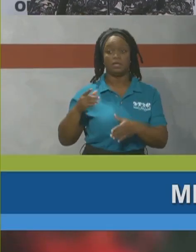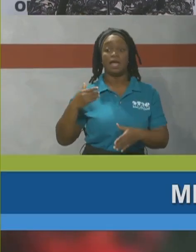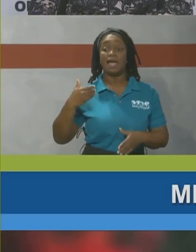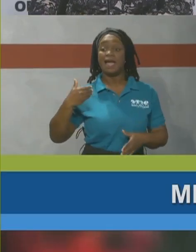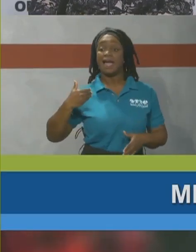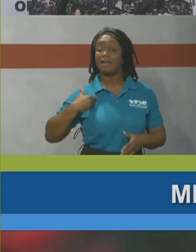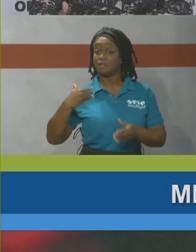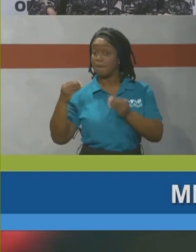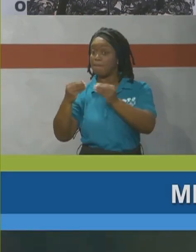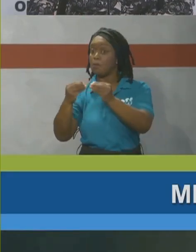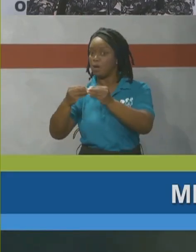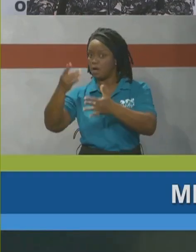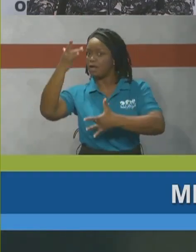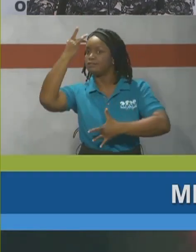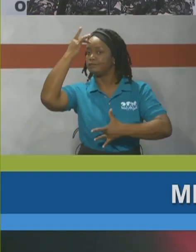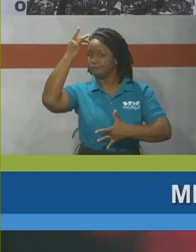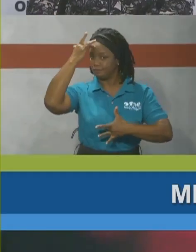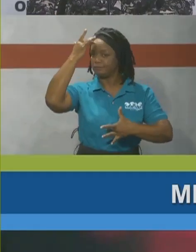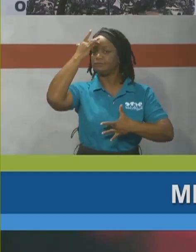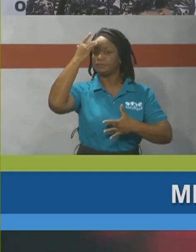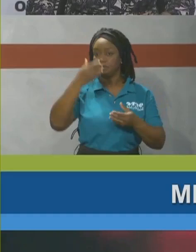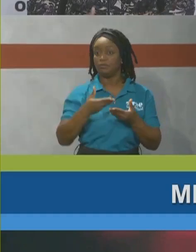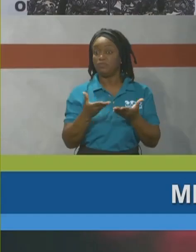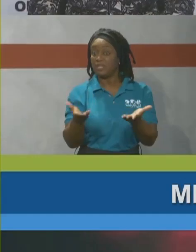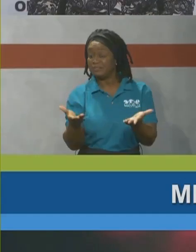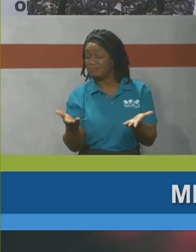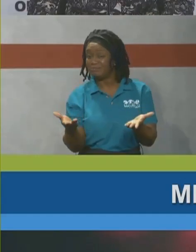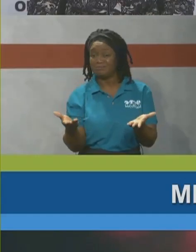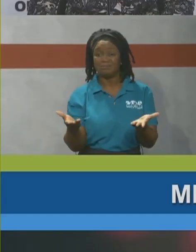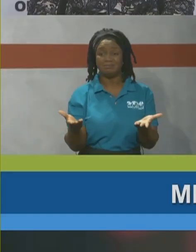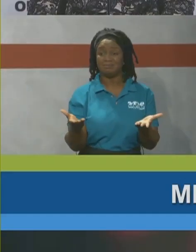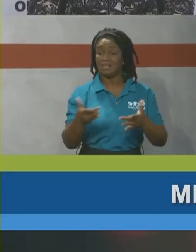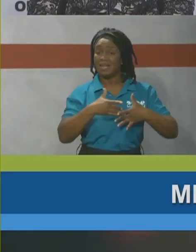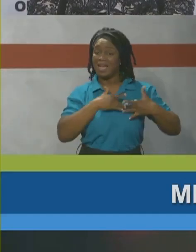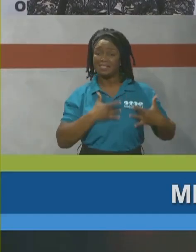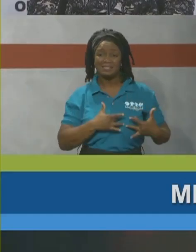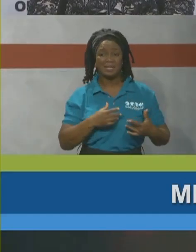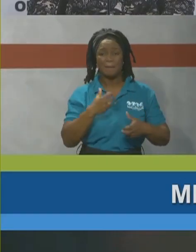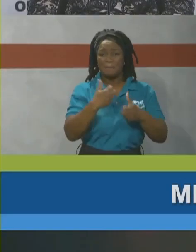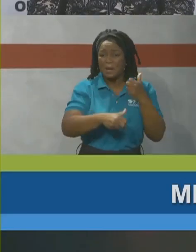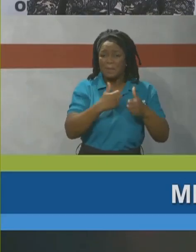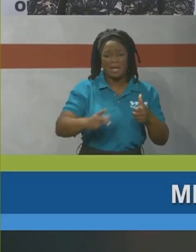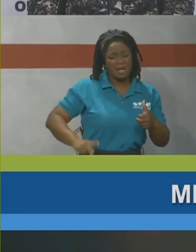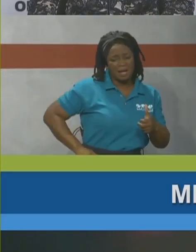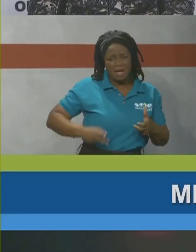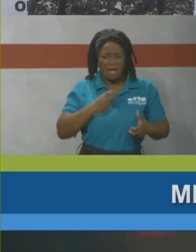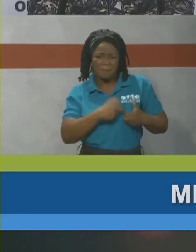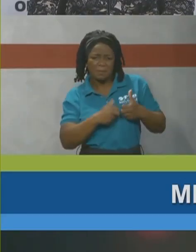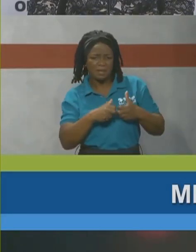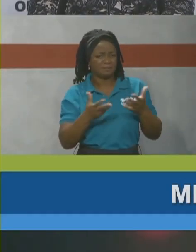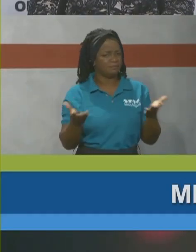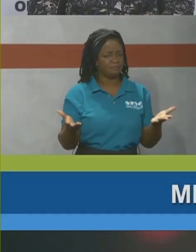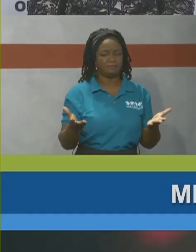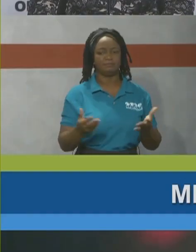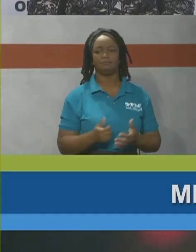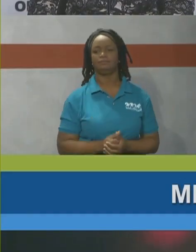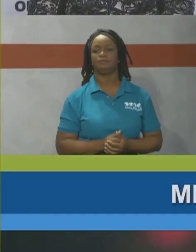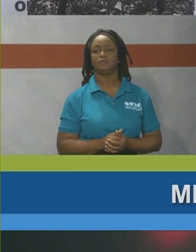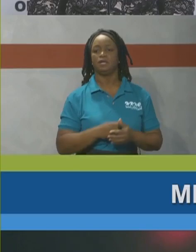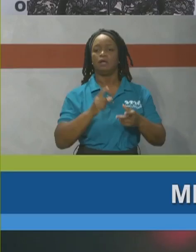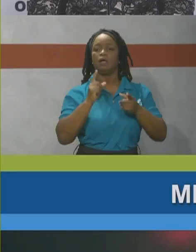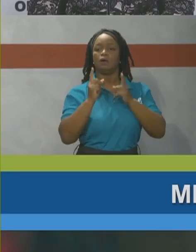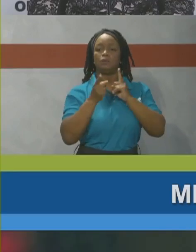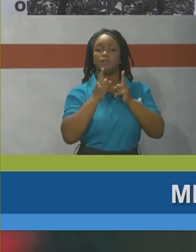medical illnesses, especially complex ones per se. And the trend in terms of when I spoke to a few of the pediatric